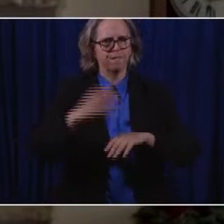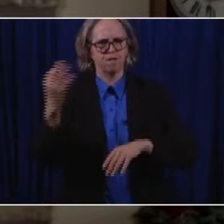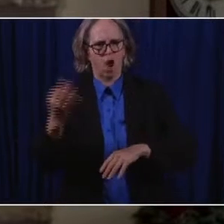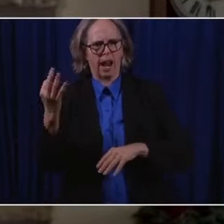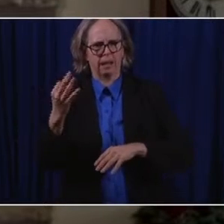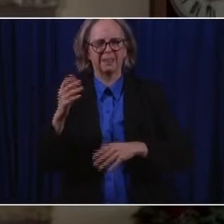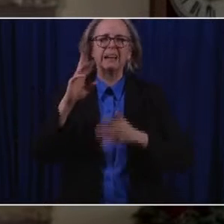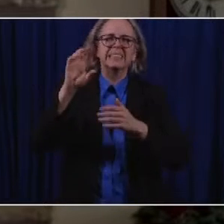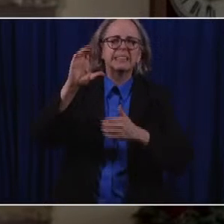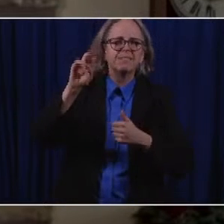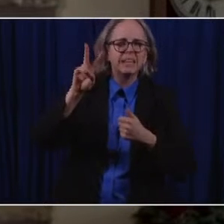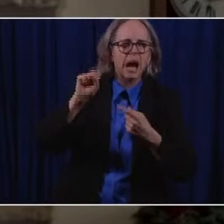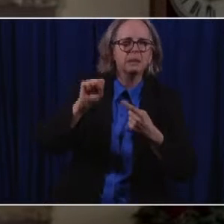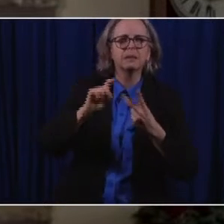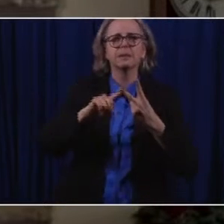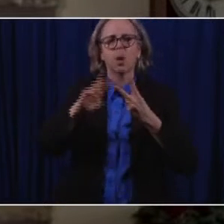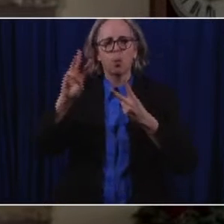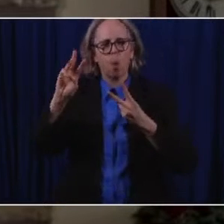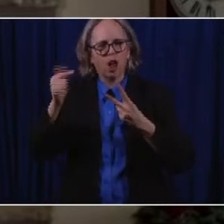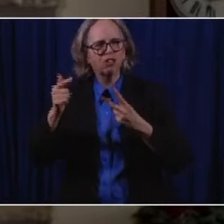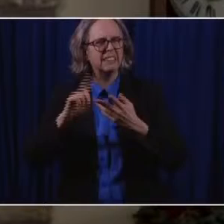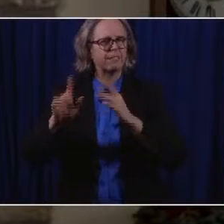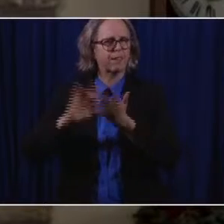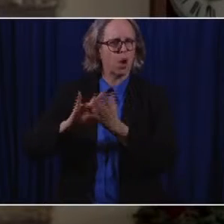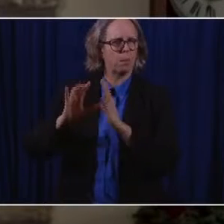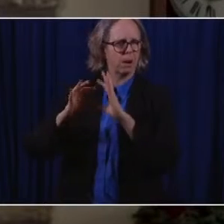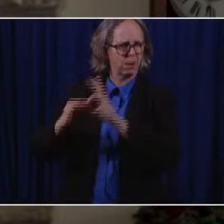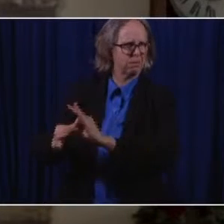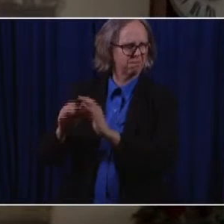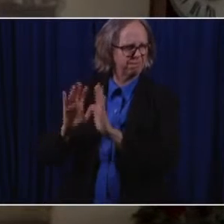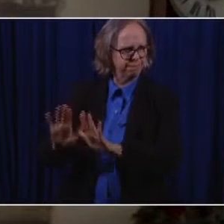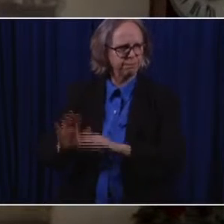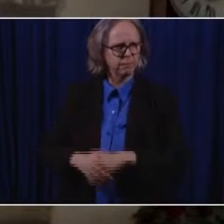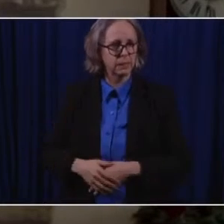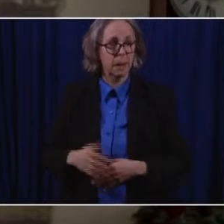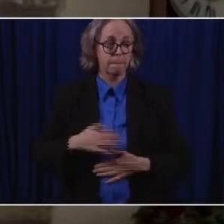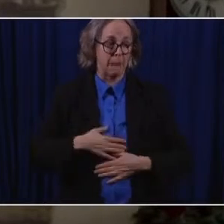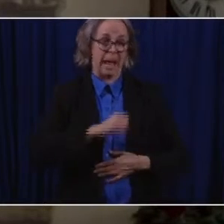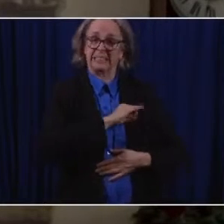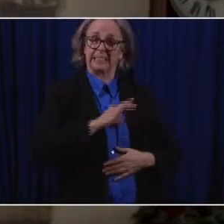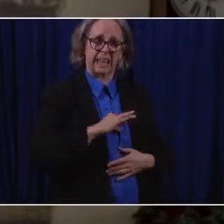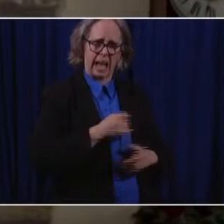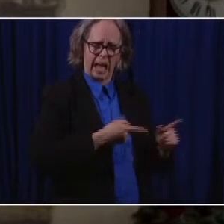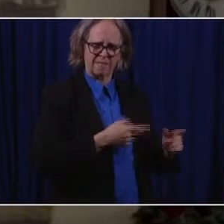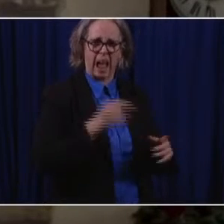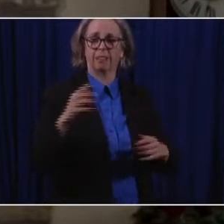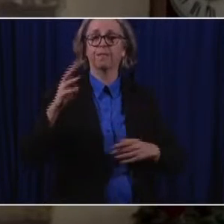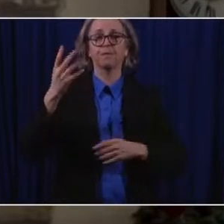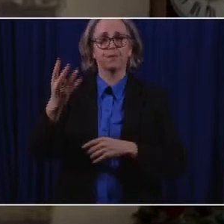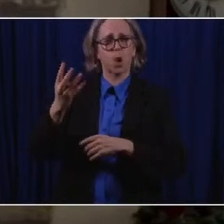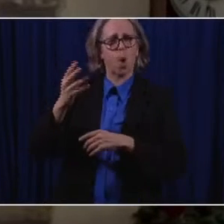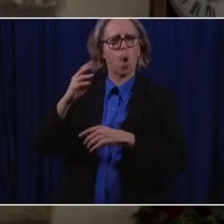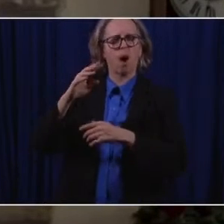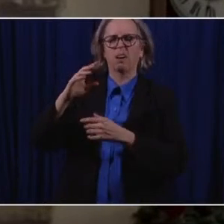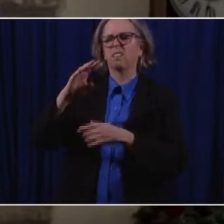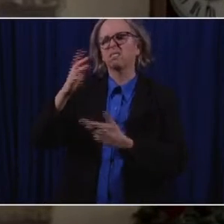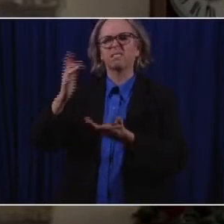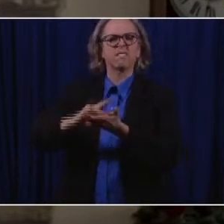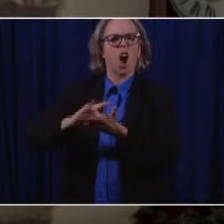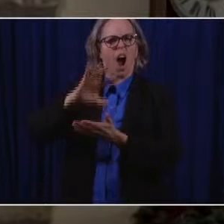And there may have been some discussions back and forth between my staff and them about where to start.